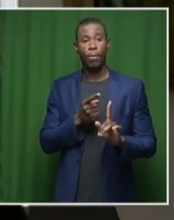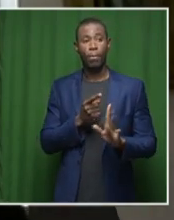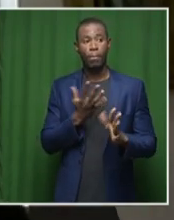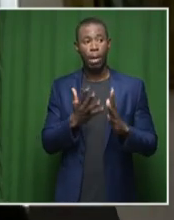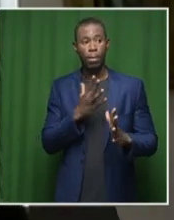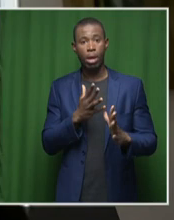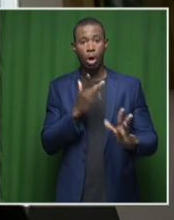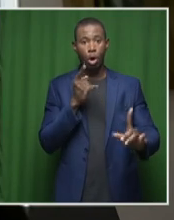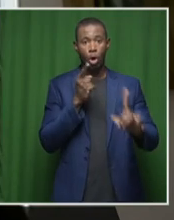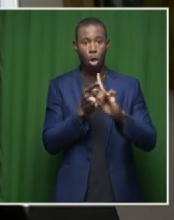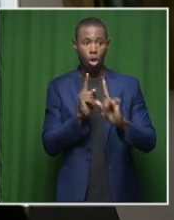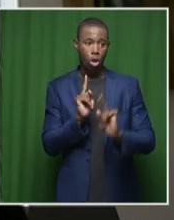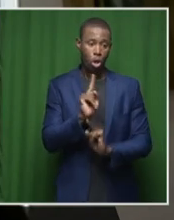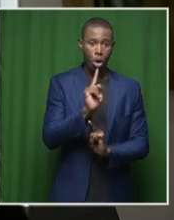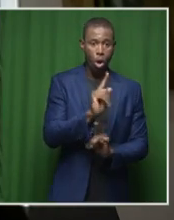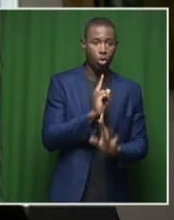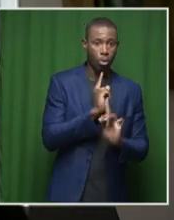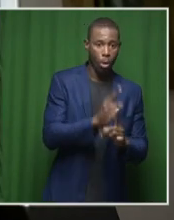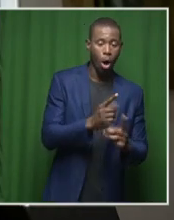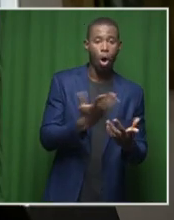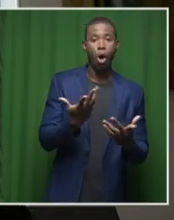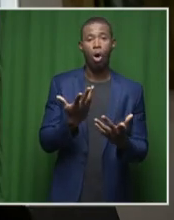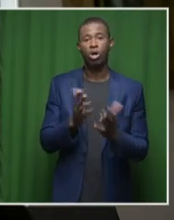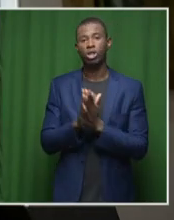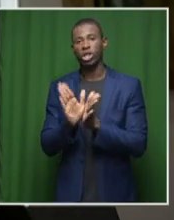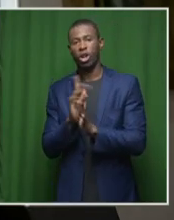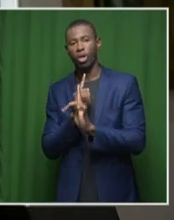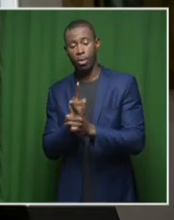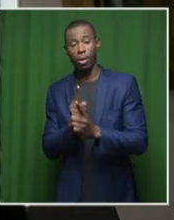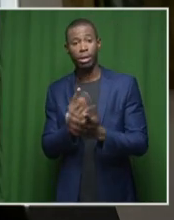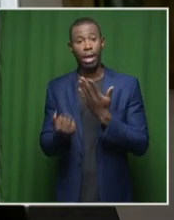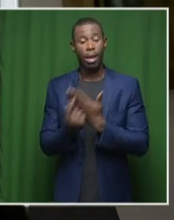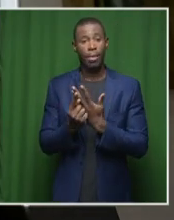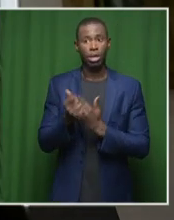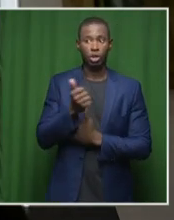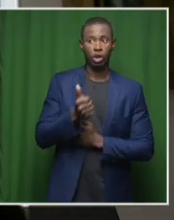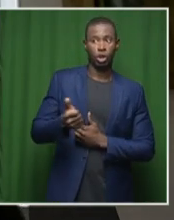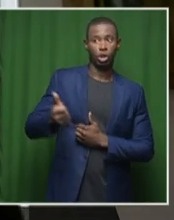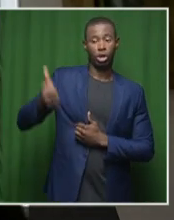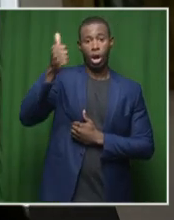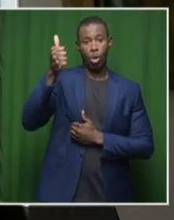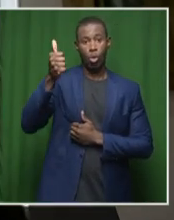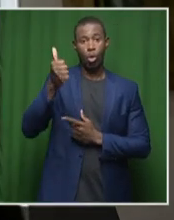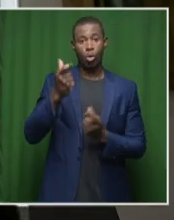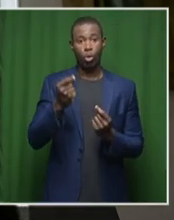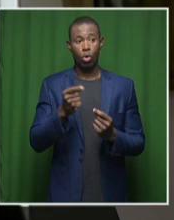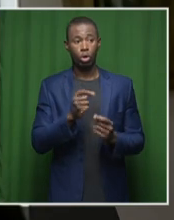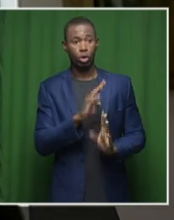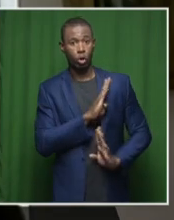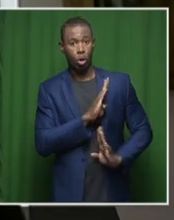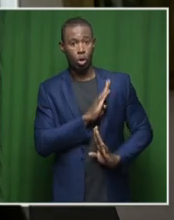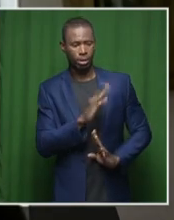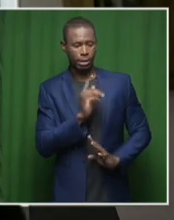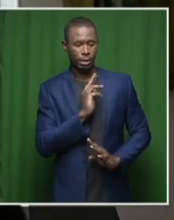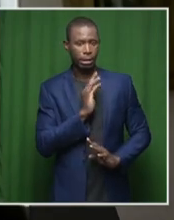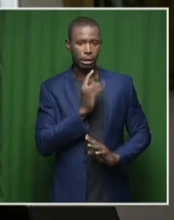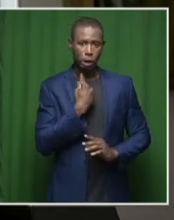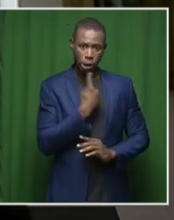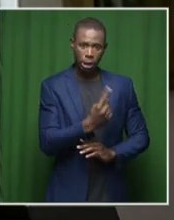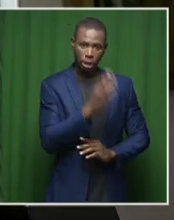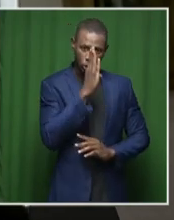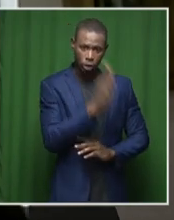where, you know, the general will tell the soldier right on the ground what to almost be doing. He'll have an input.